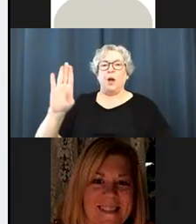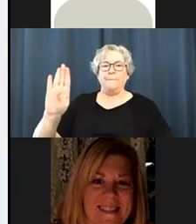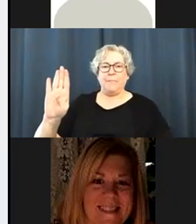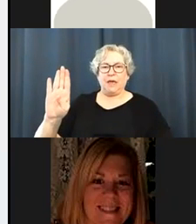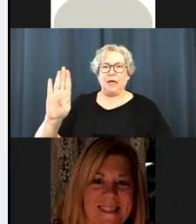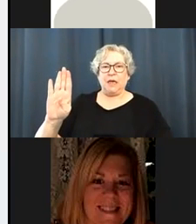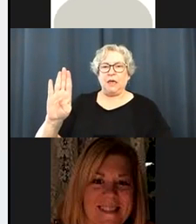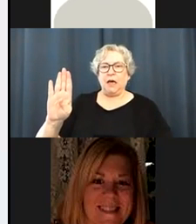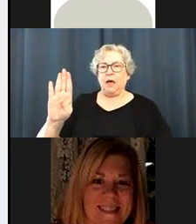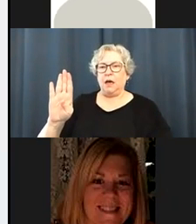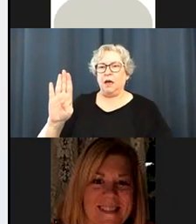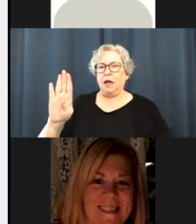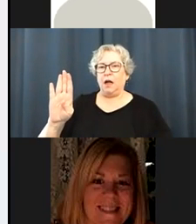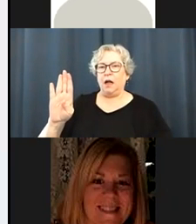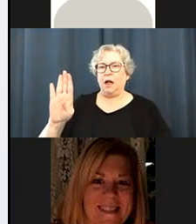PZ.